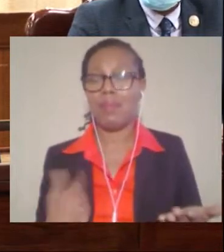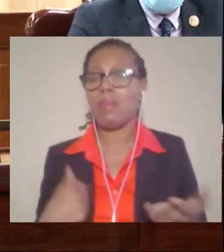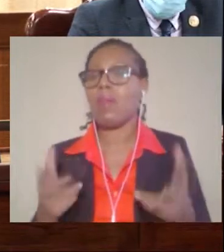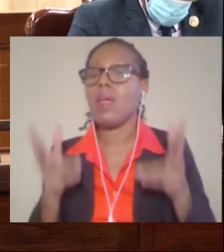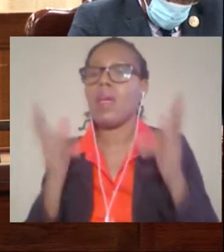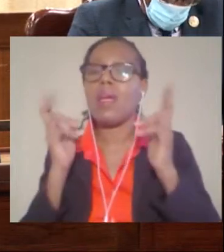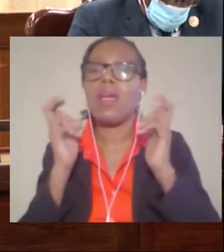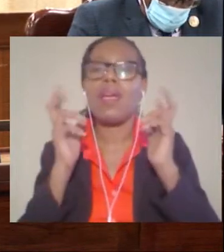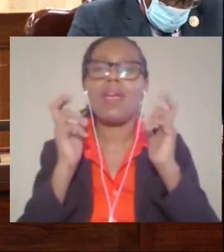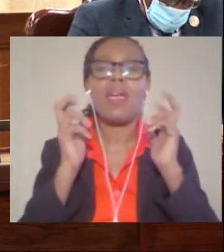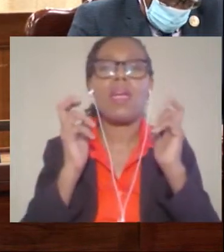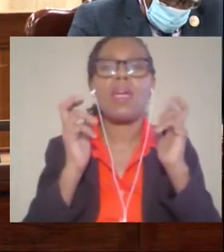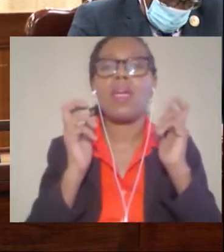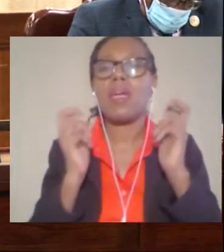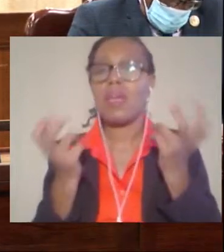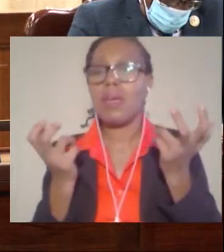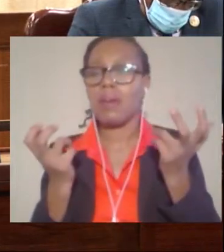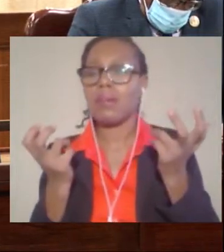of Agriculture,